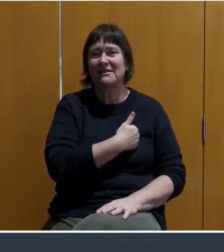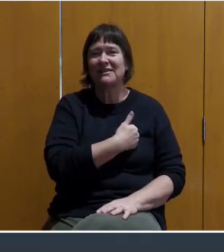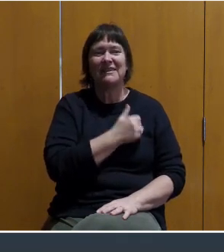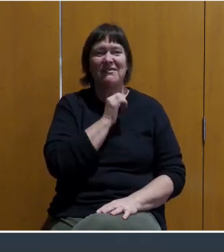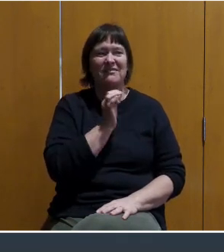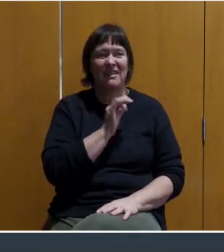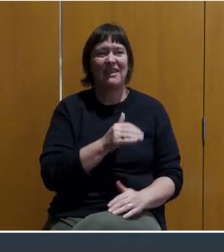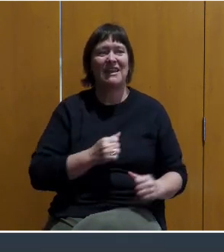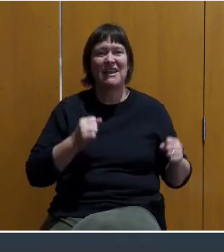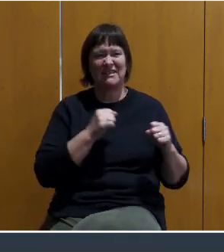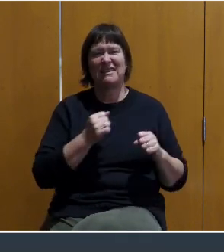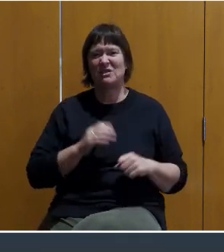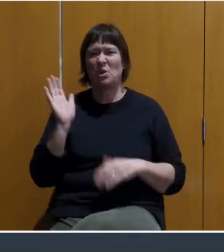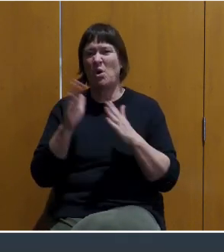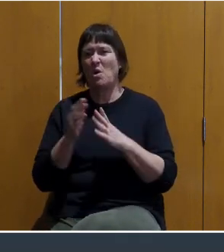times.